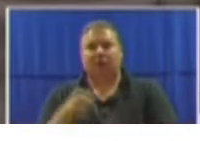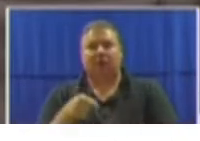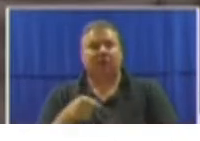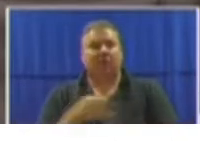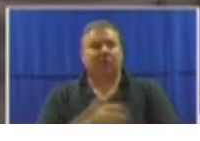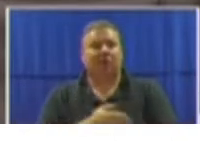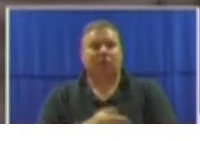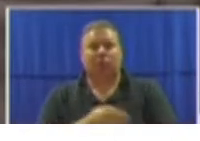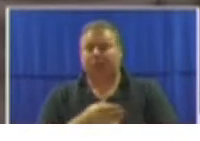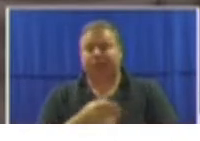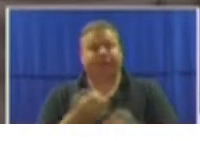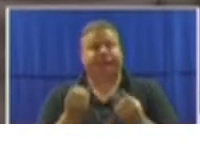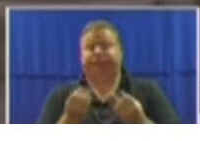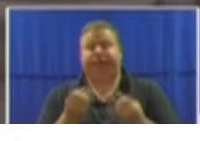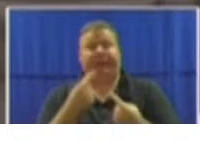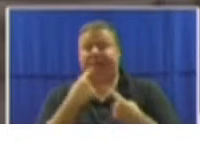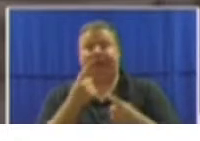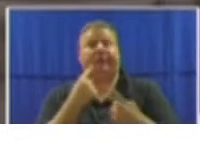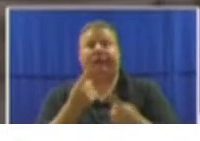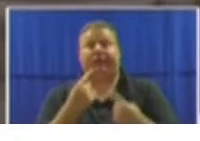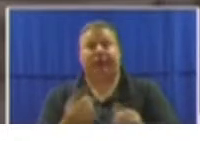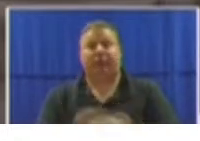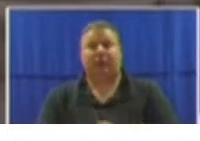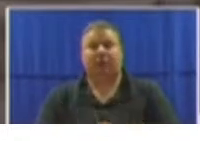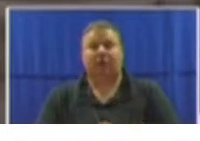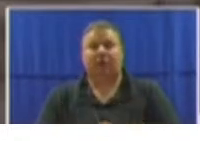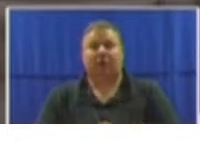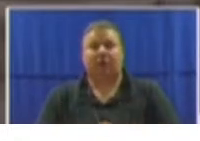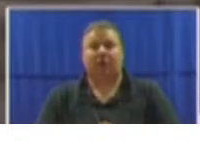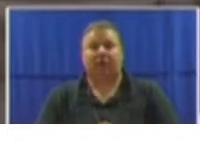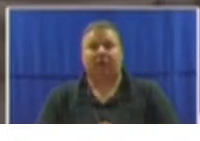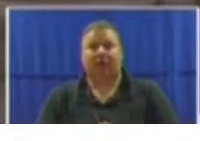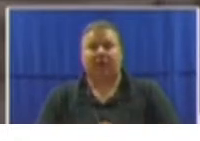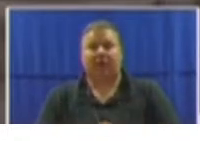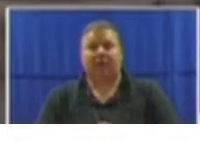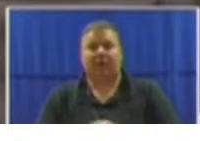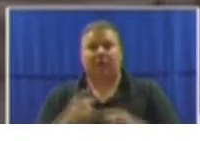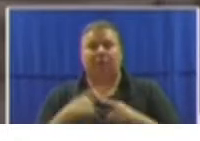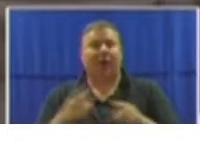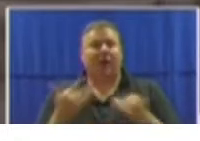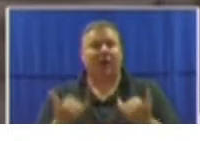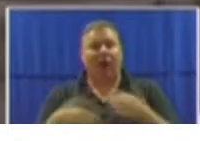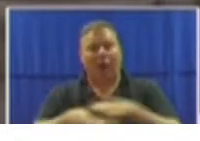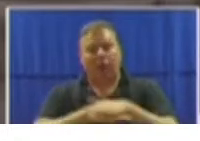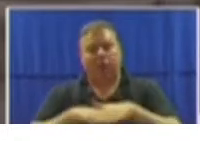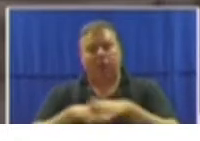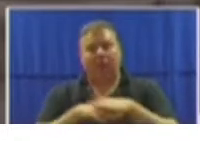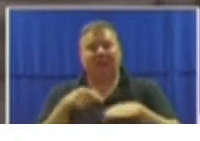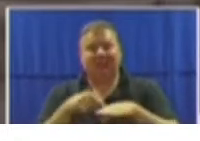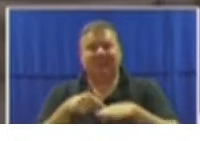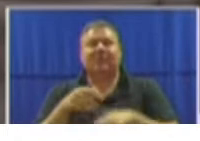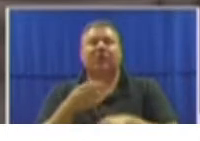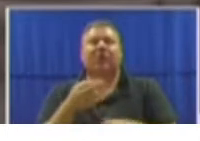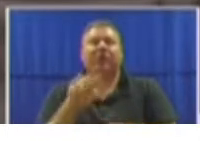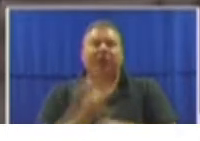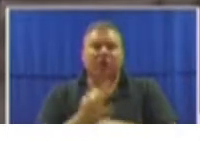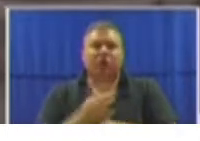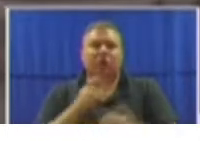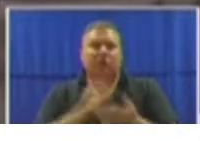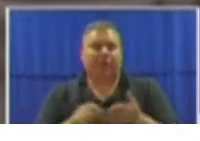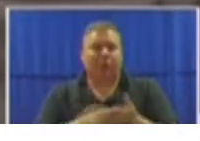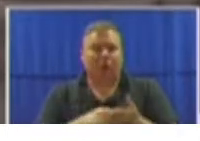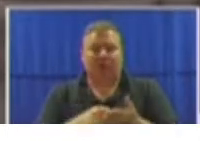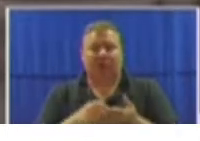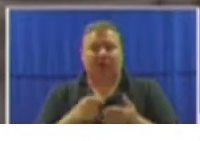least a dozen times. But despite it being the bedrock of a functional democratic society, this